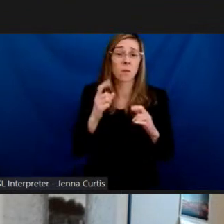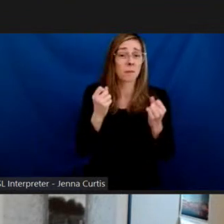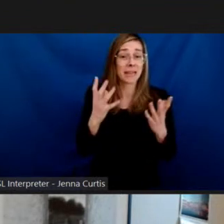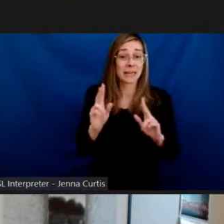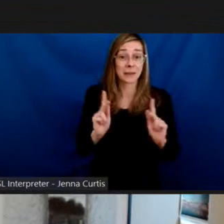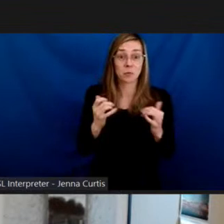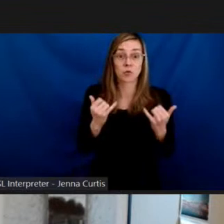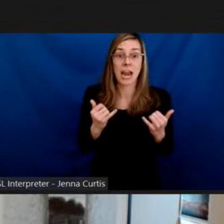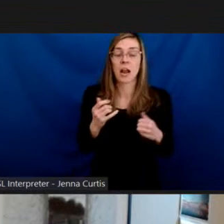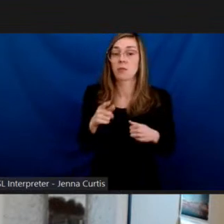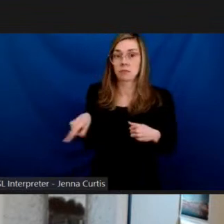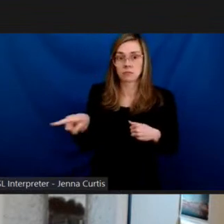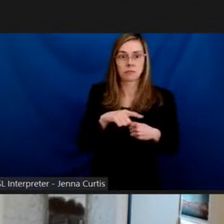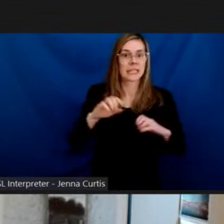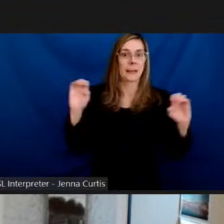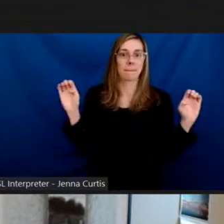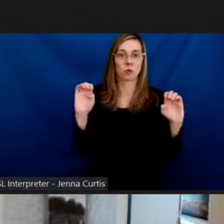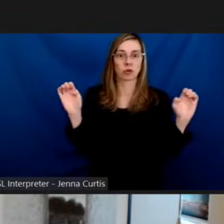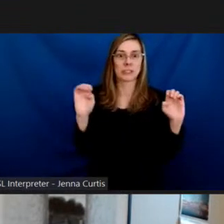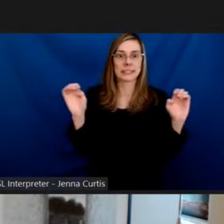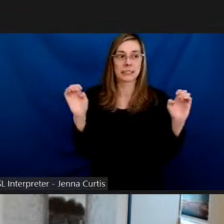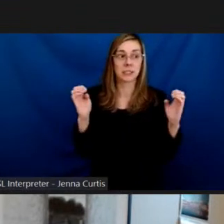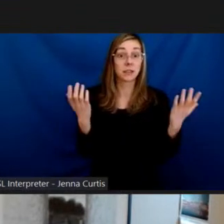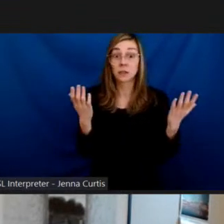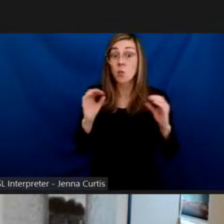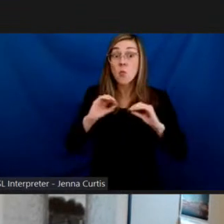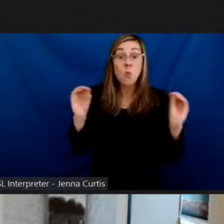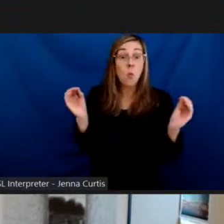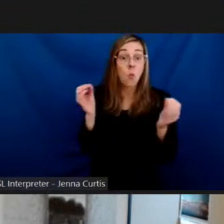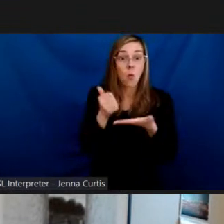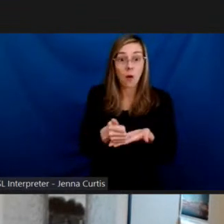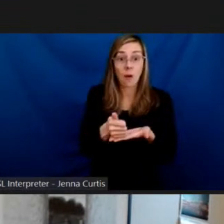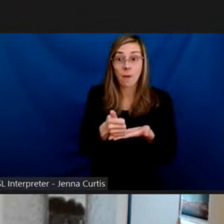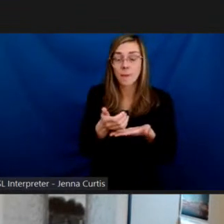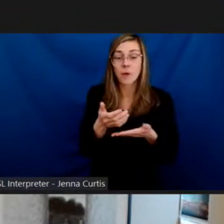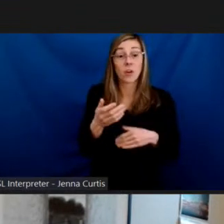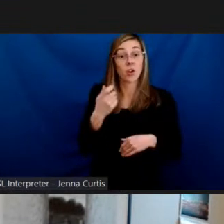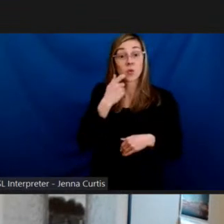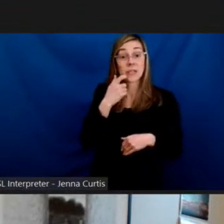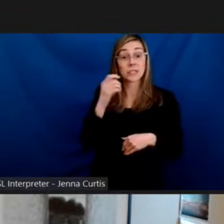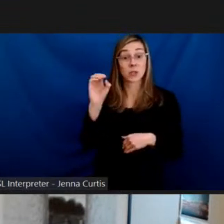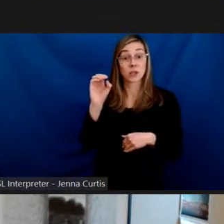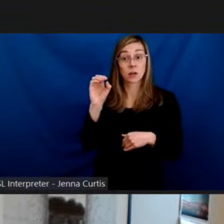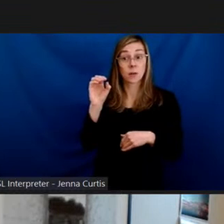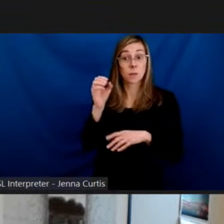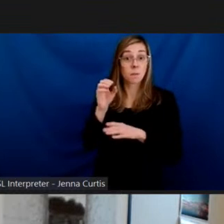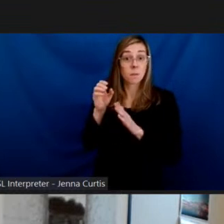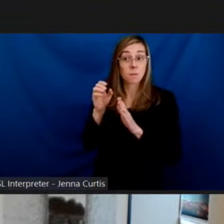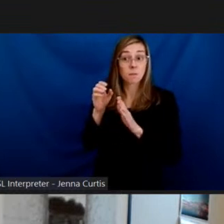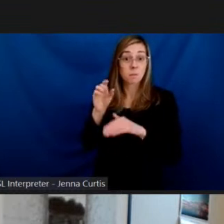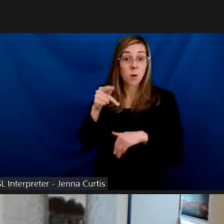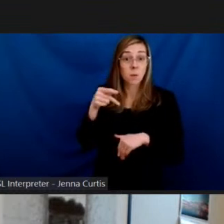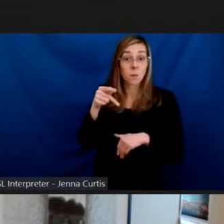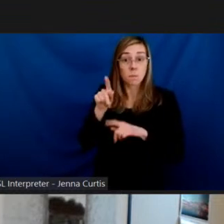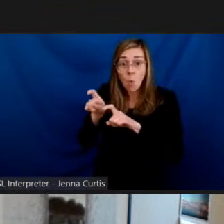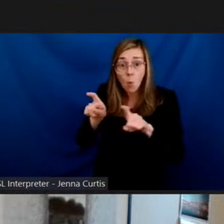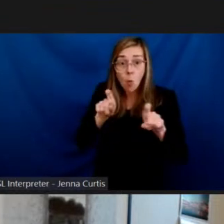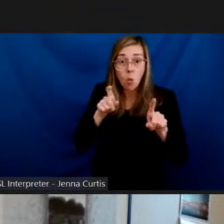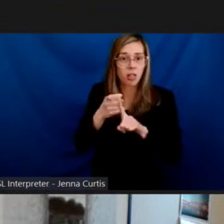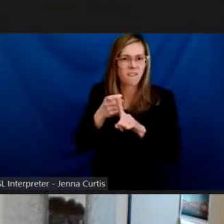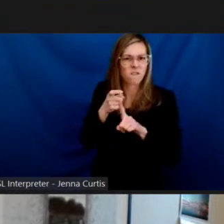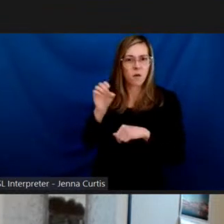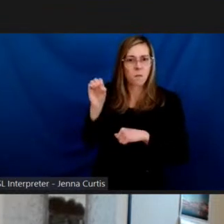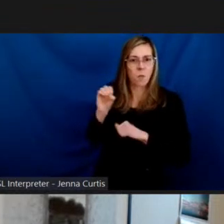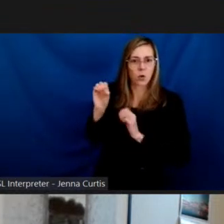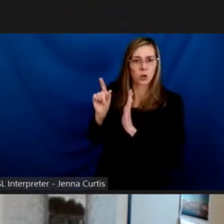an emergency and they're not getting any help. A recent Oregonian poll indicated 95% of people they polled on the streets said